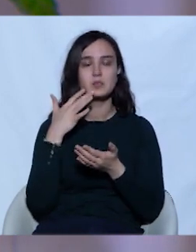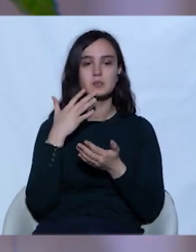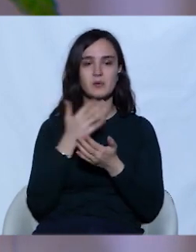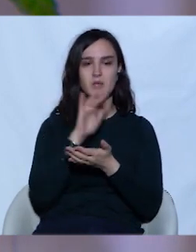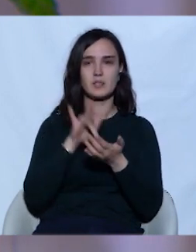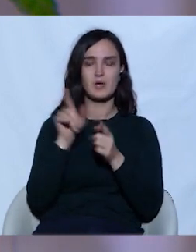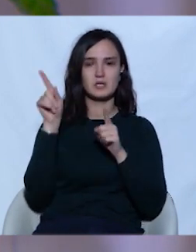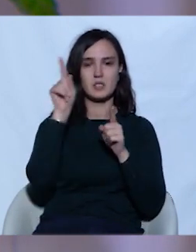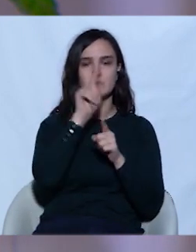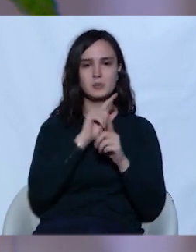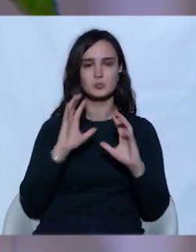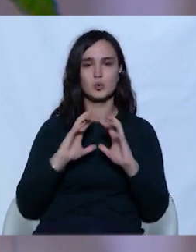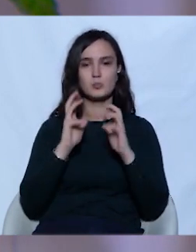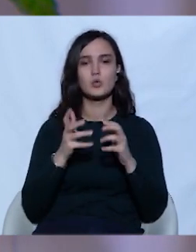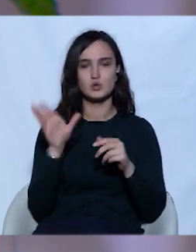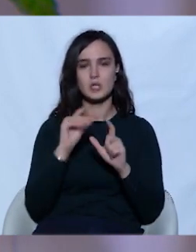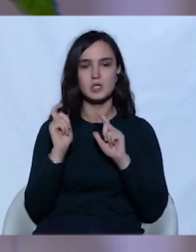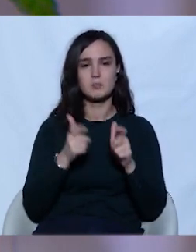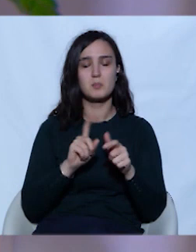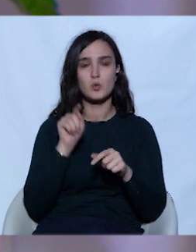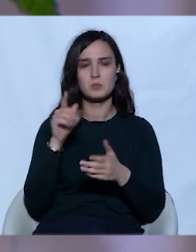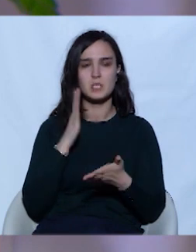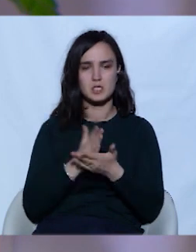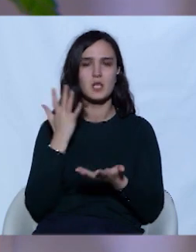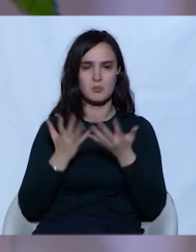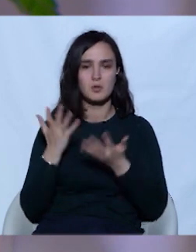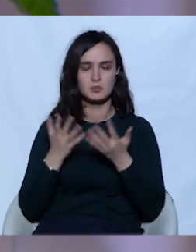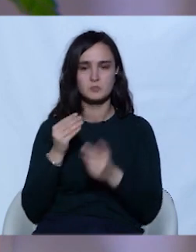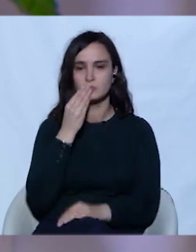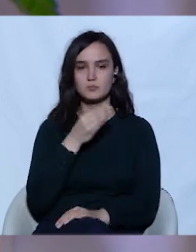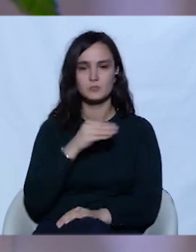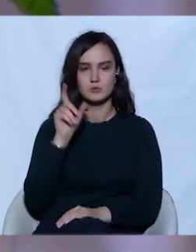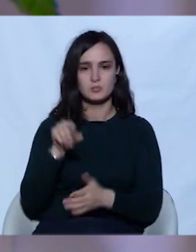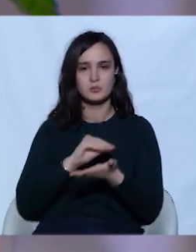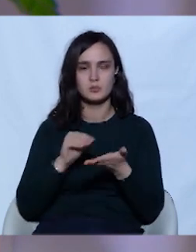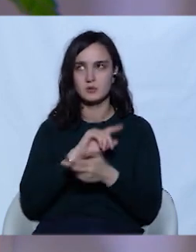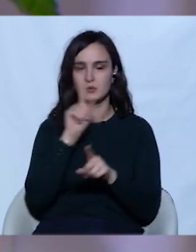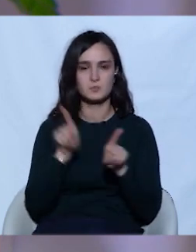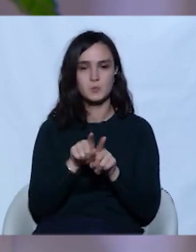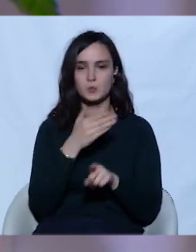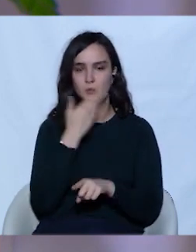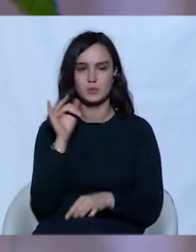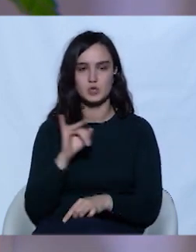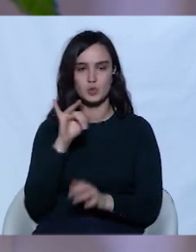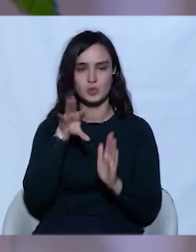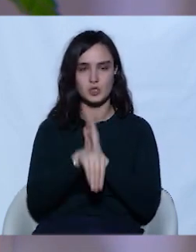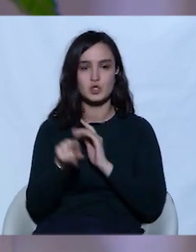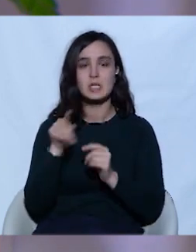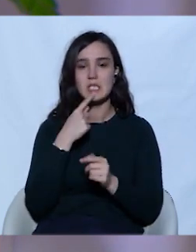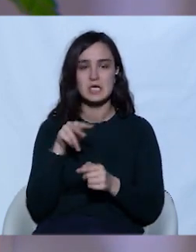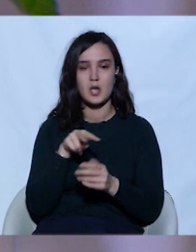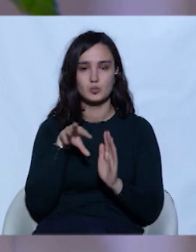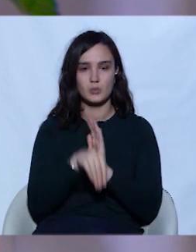weren't allowed to be full-time writers in England at the time. She did receive positive reviews and